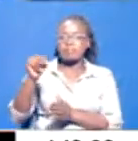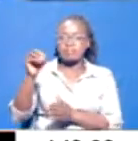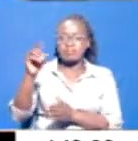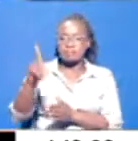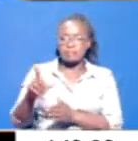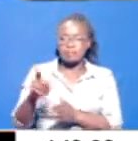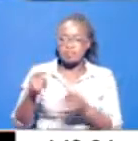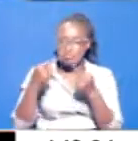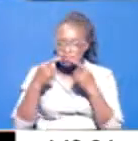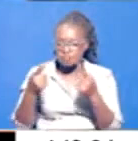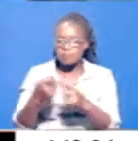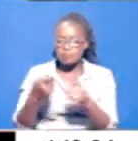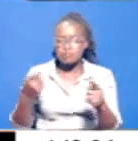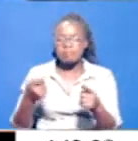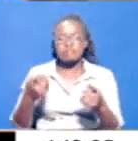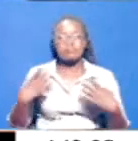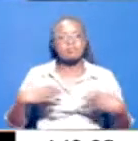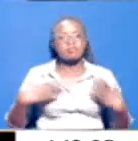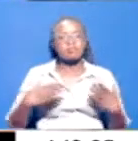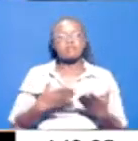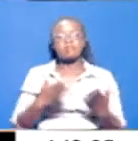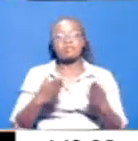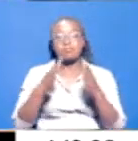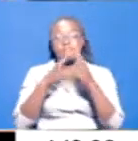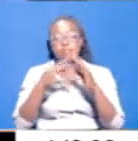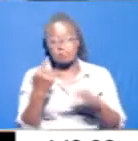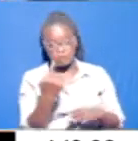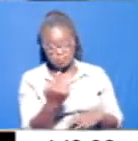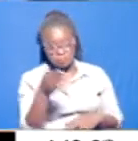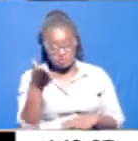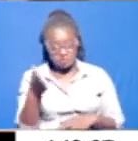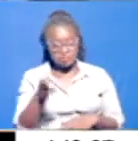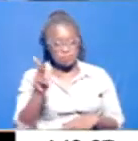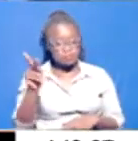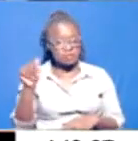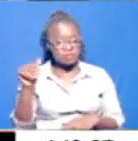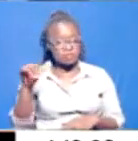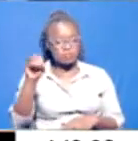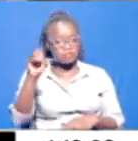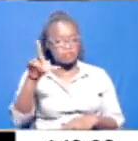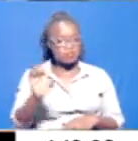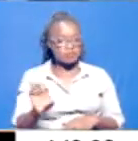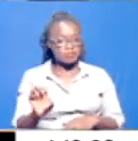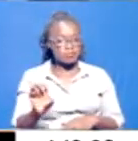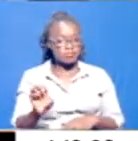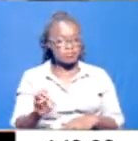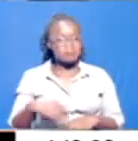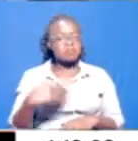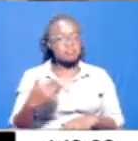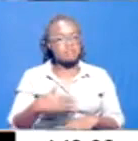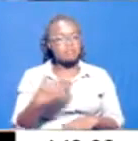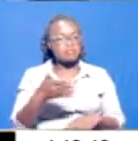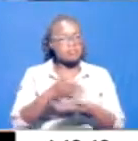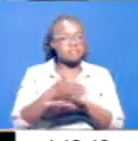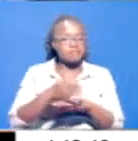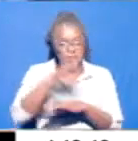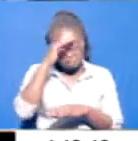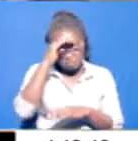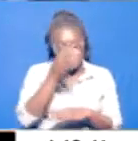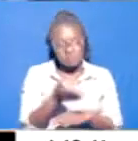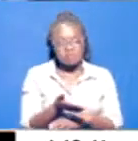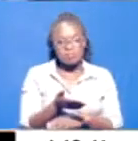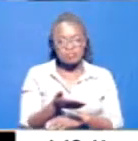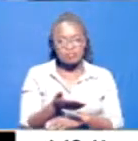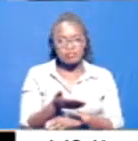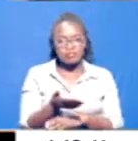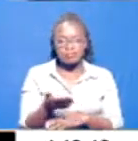na wananchi kwamba kuna nyumba moja hapa mtaa wa Kayole ambaye huwa inatengeneza pombe haramu. Tuliweza kufika